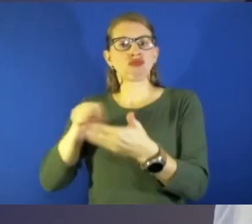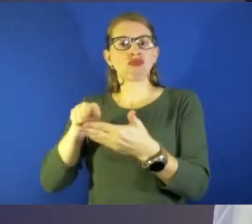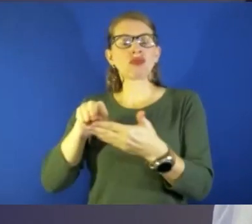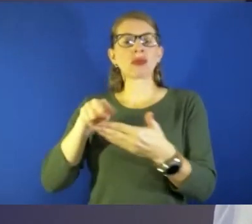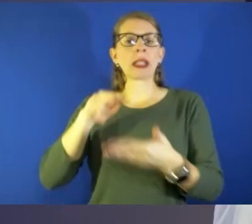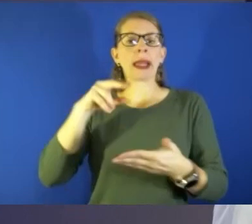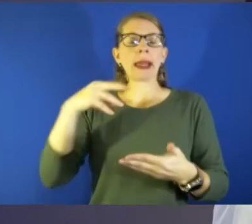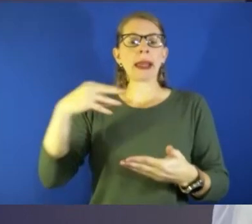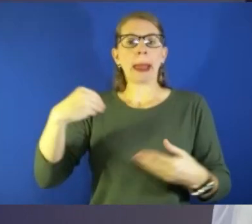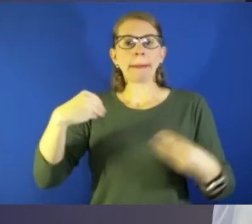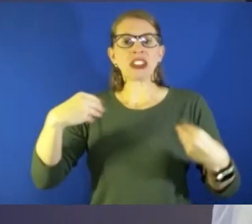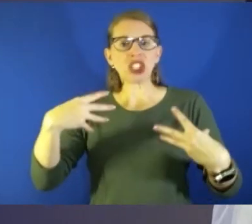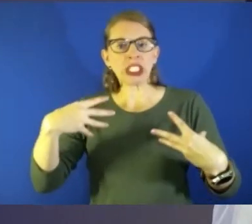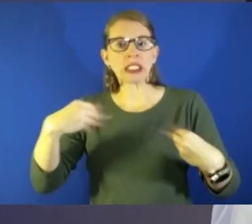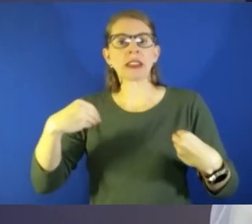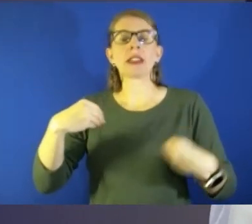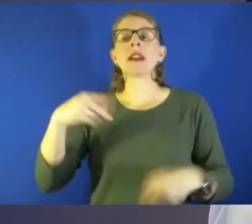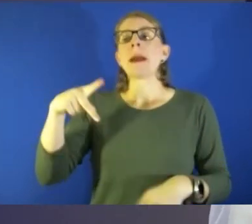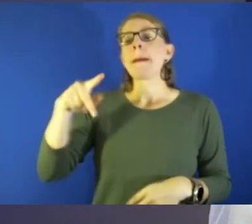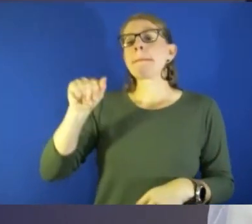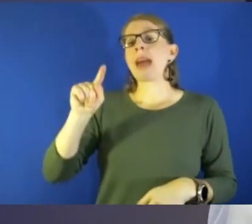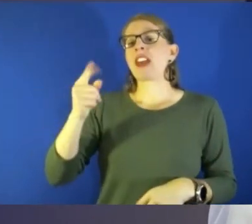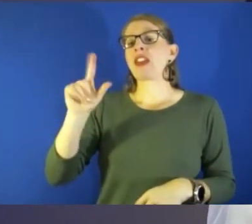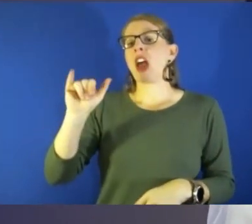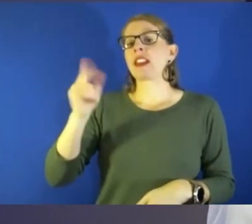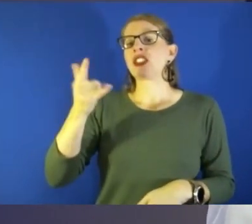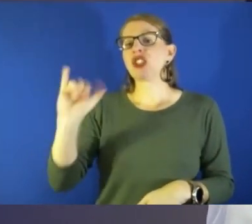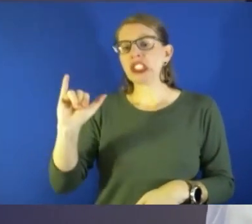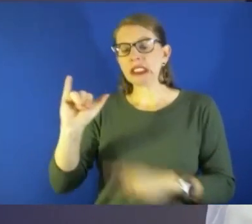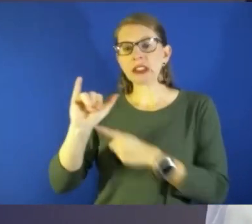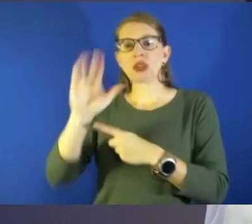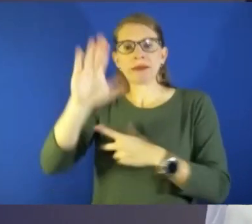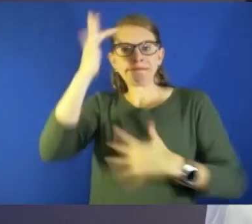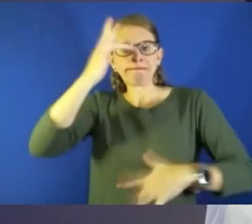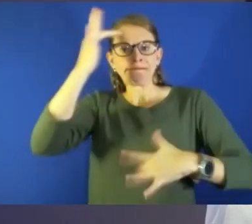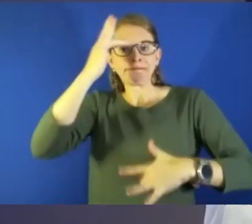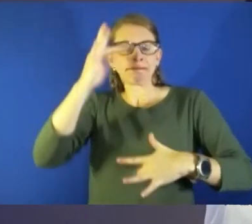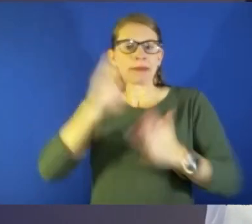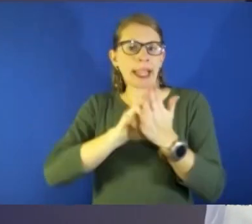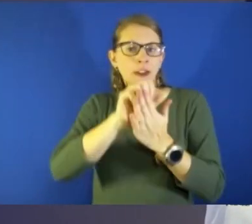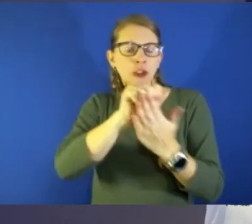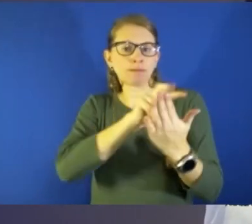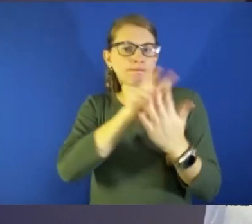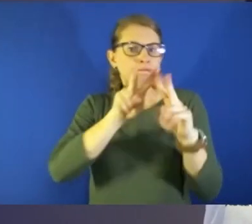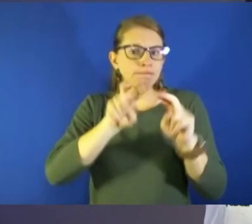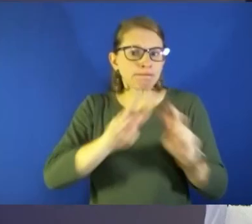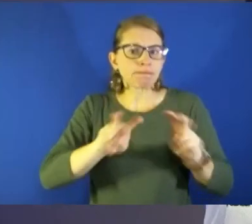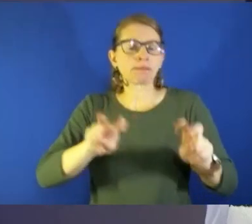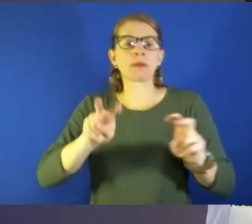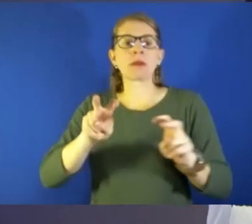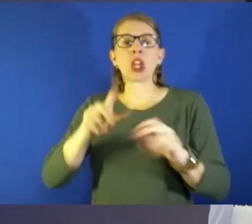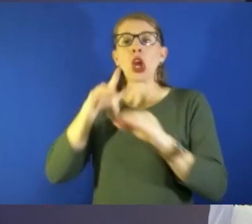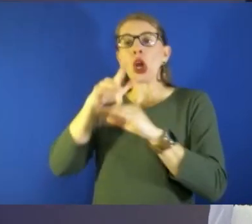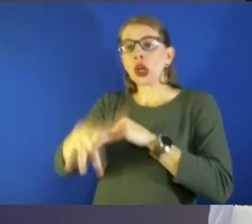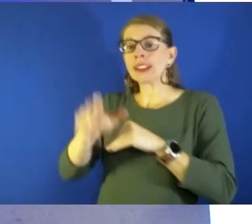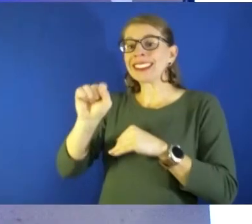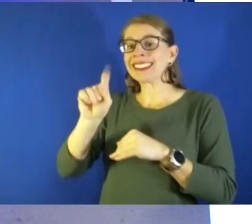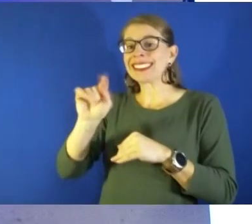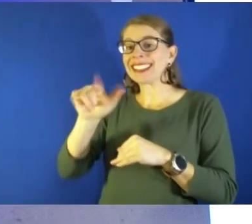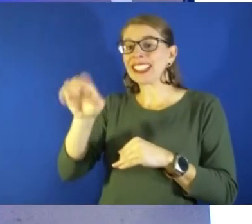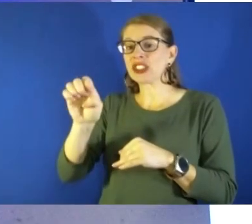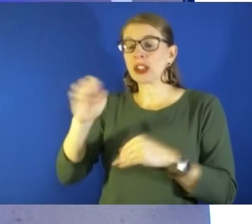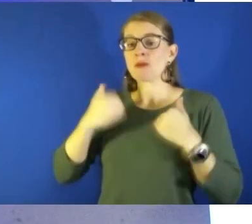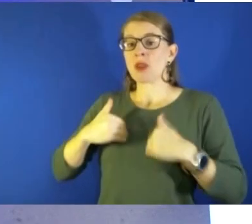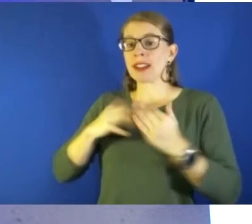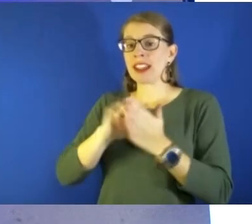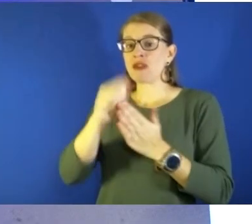talk to you about what your options are. But many early stage women are good candidates for IORT. All right, I think we are